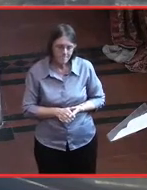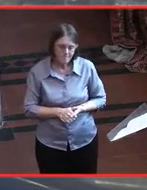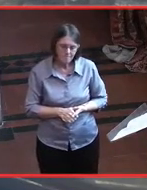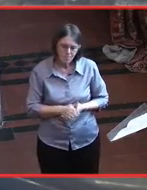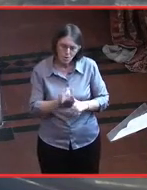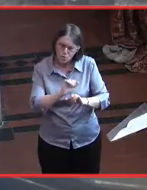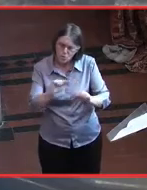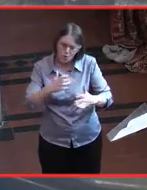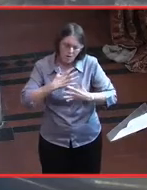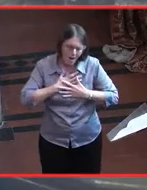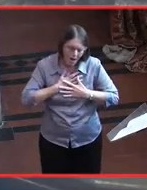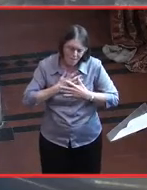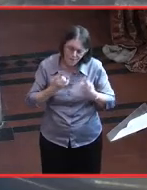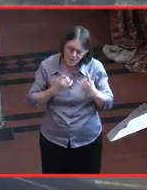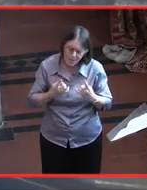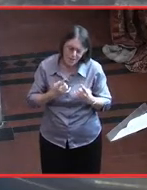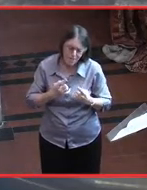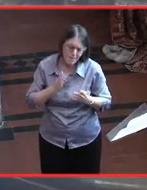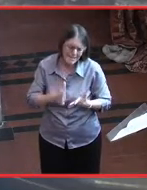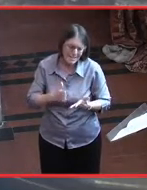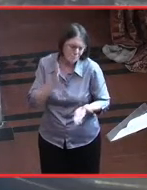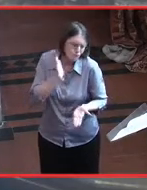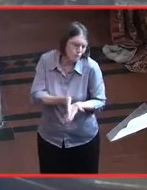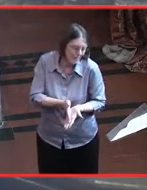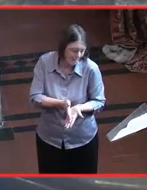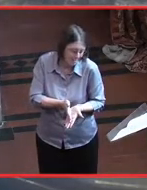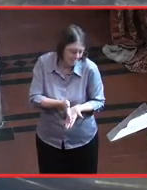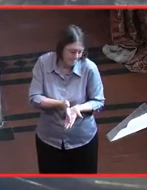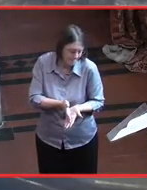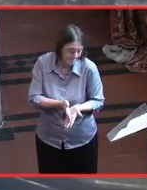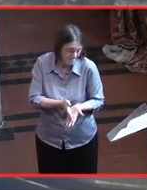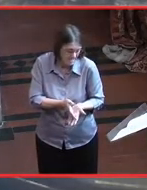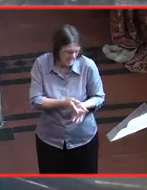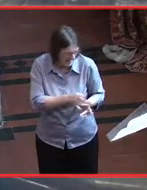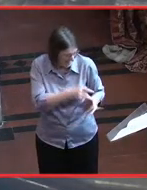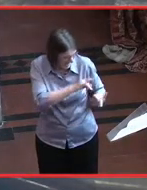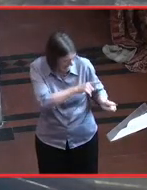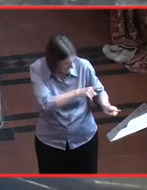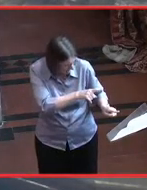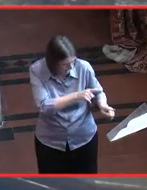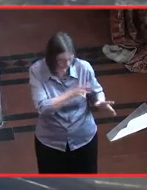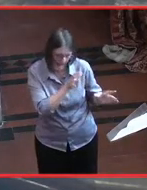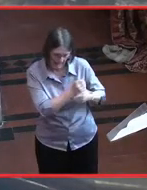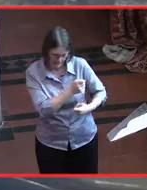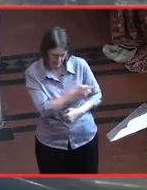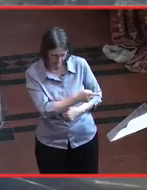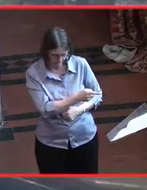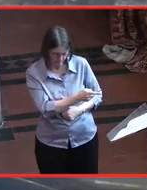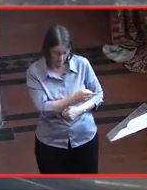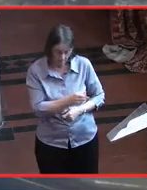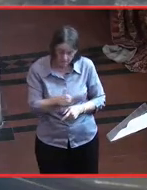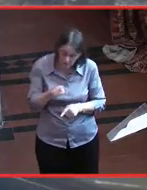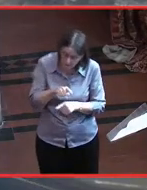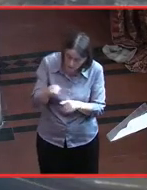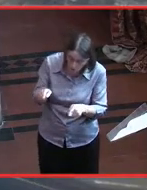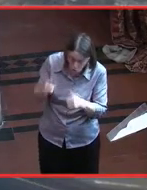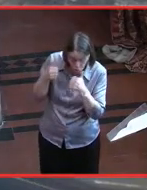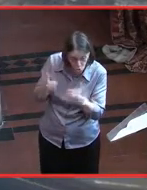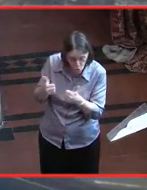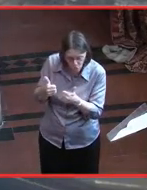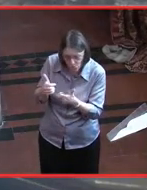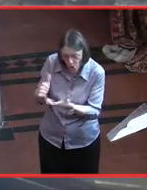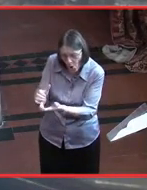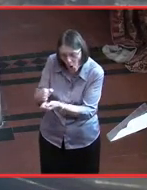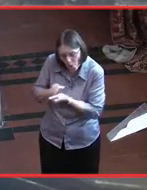genuine. Hate what is evil. Hold fast to what is good. Love one another with